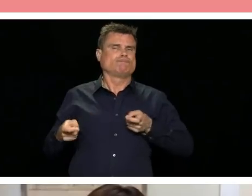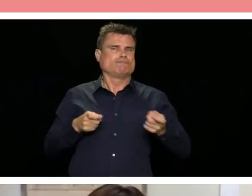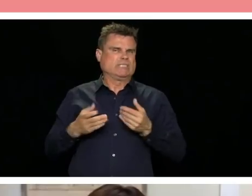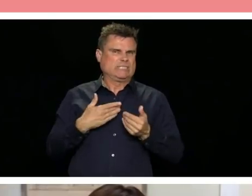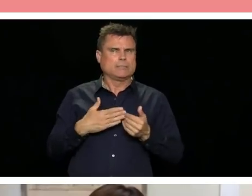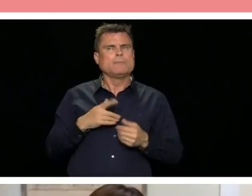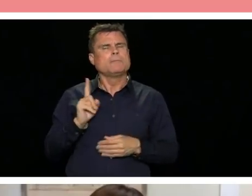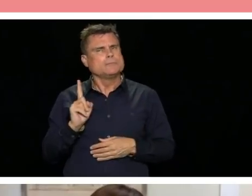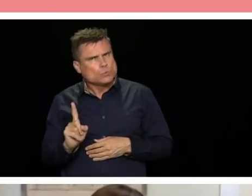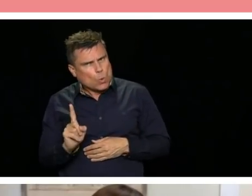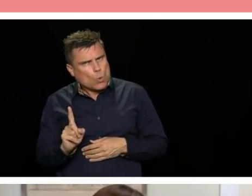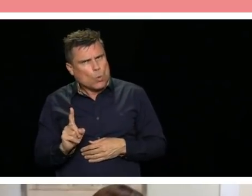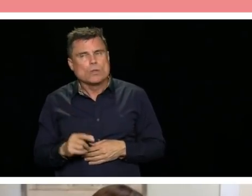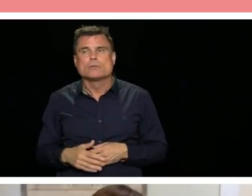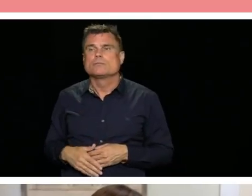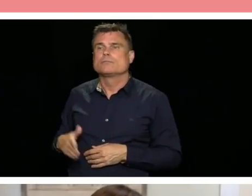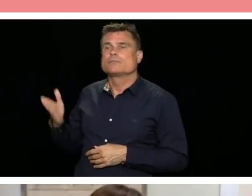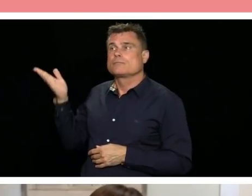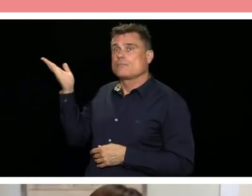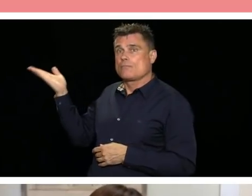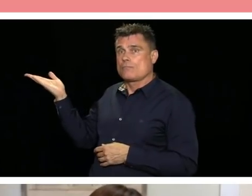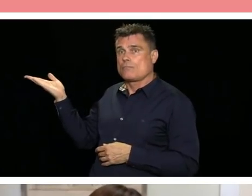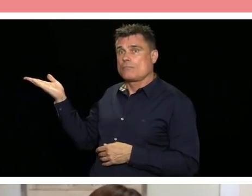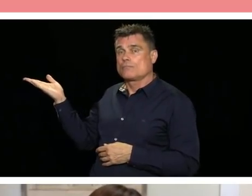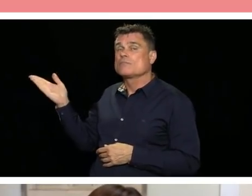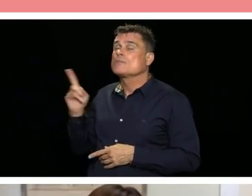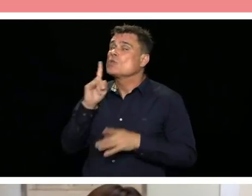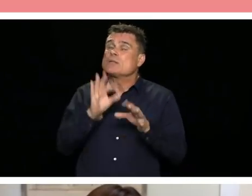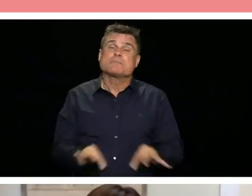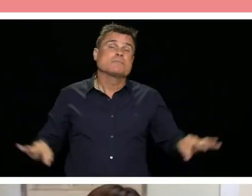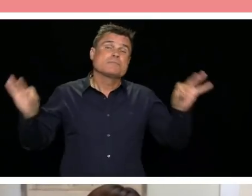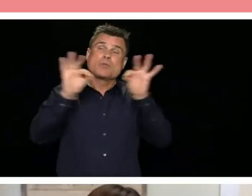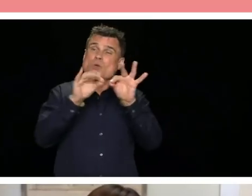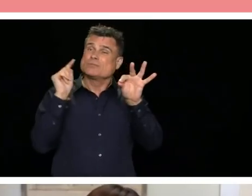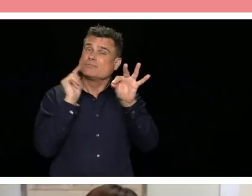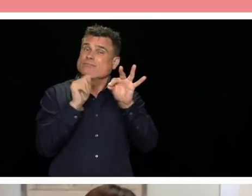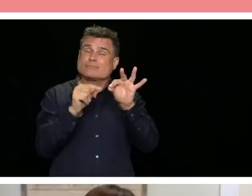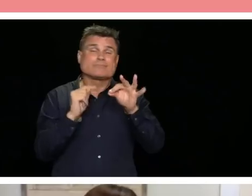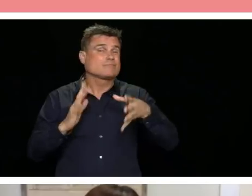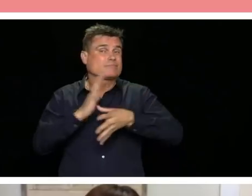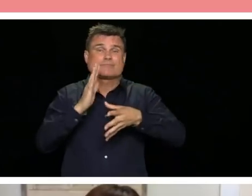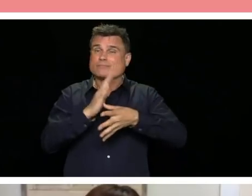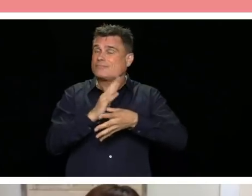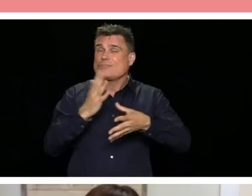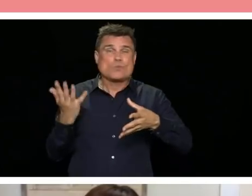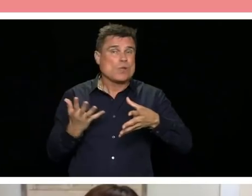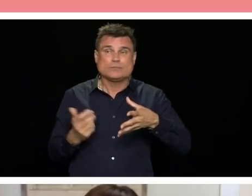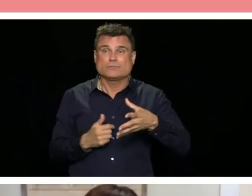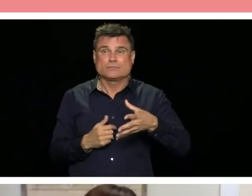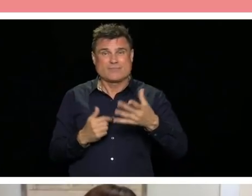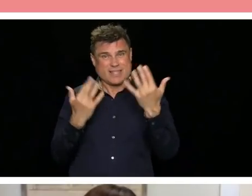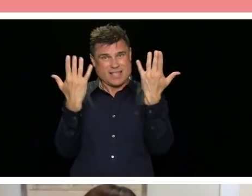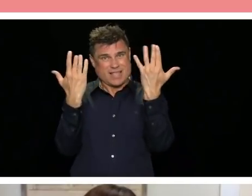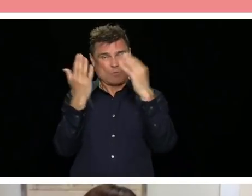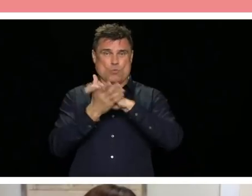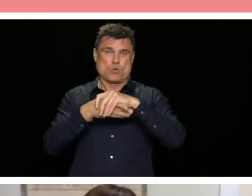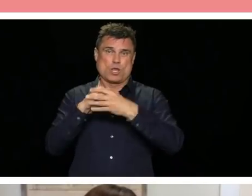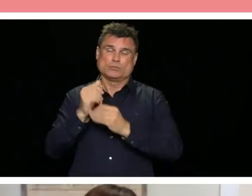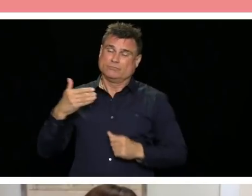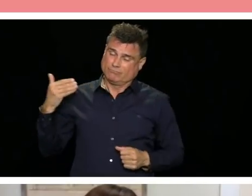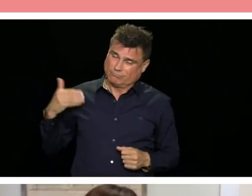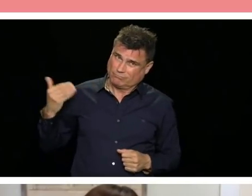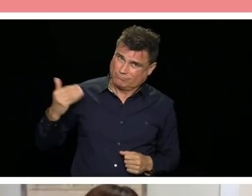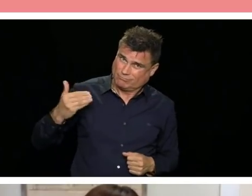key measures. For young adults, we know that the risk is lower, that they get